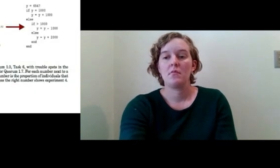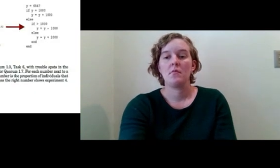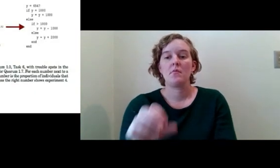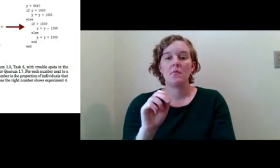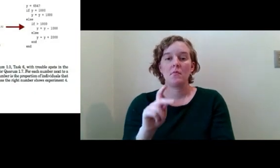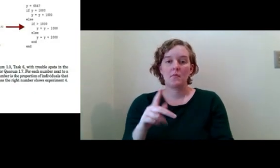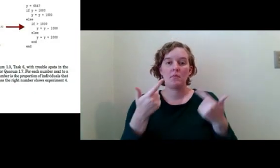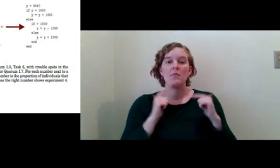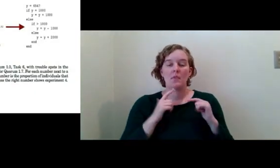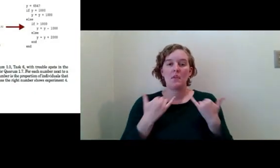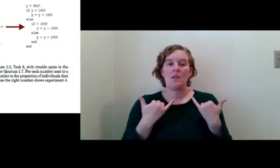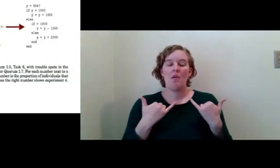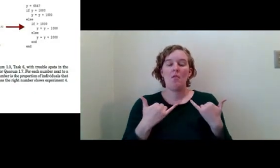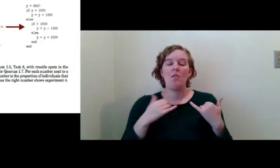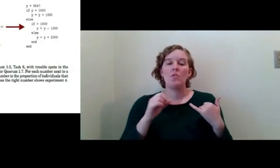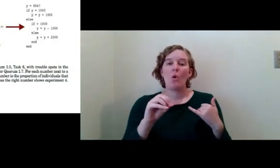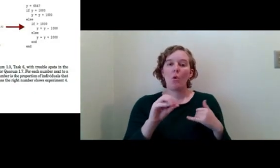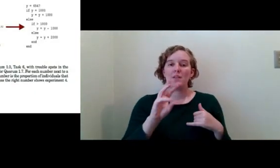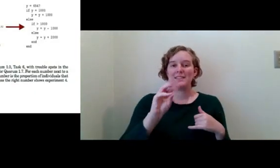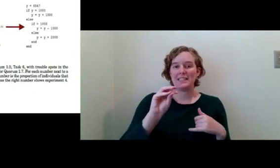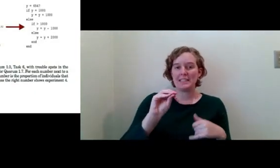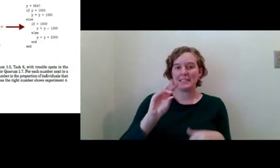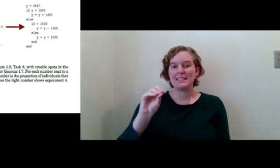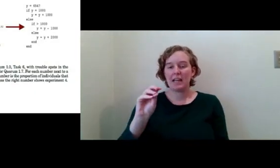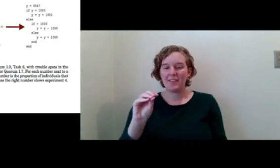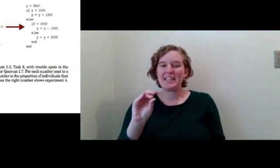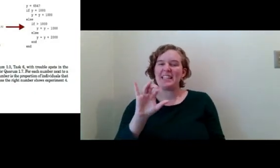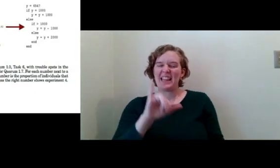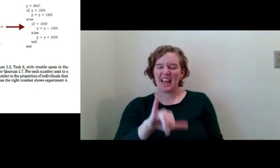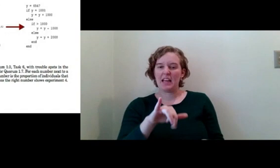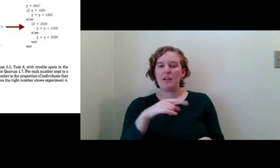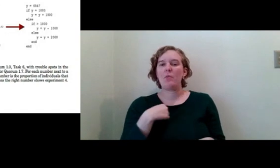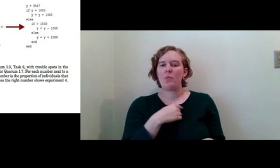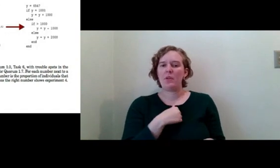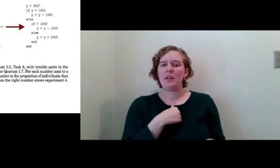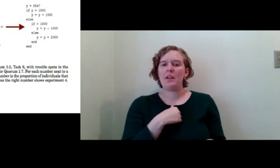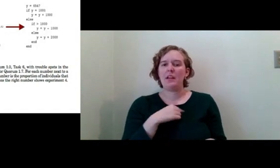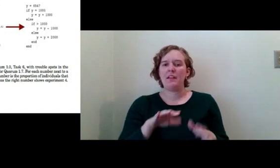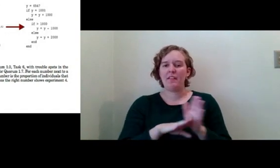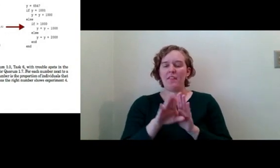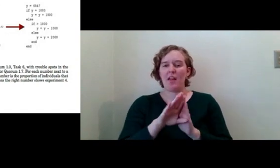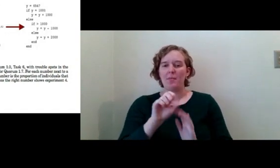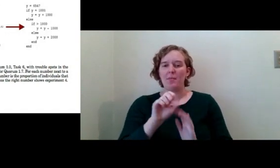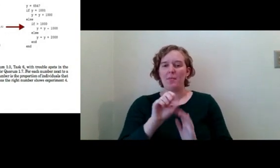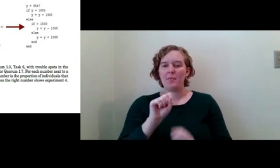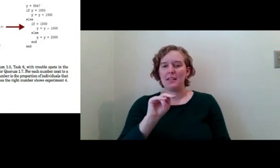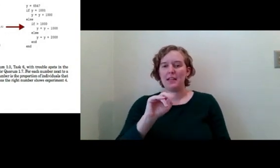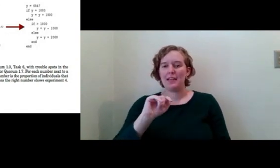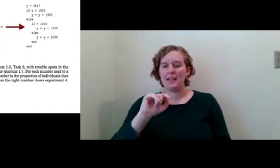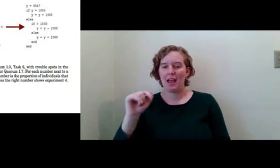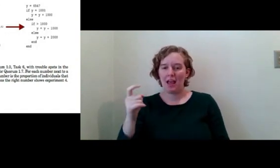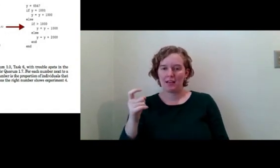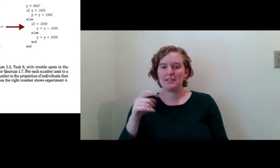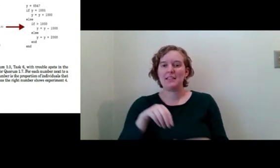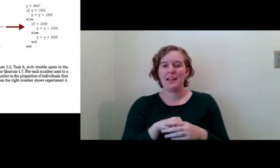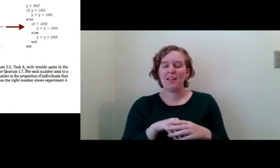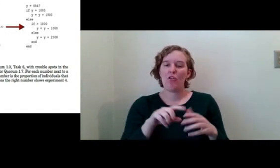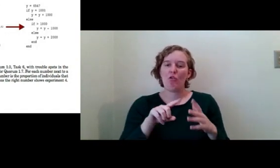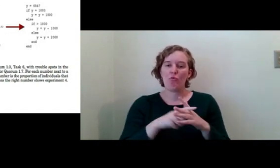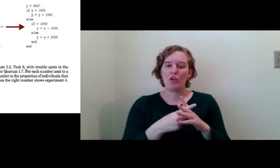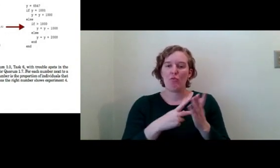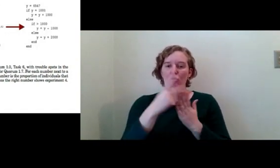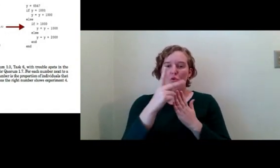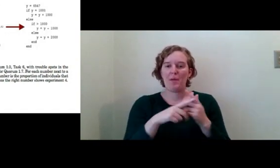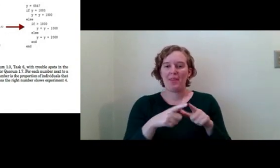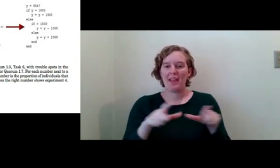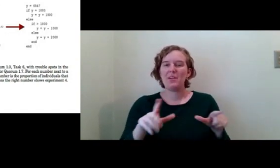in the 60s or 70s or these kind of areas, we developed this syntax that was designed in the original programming language C. And this syntax needs